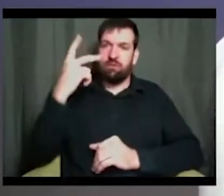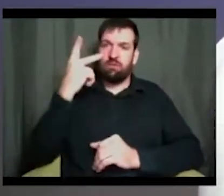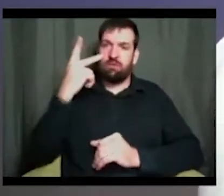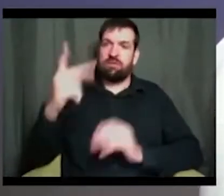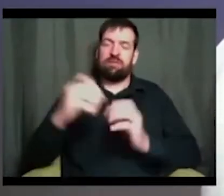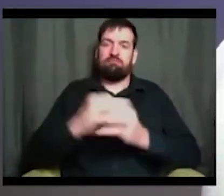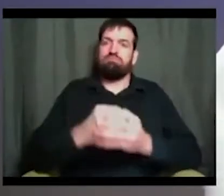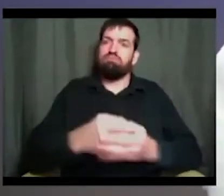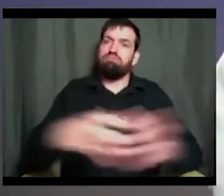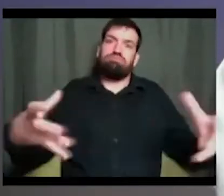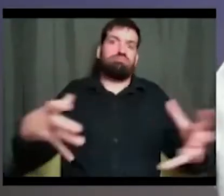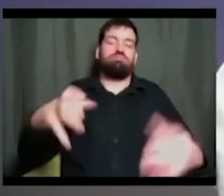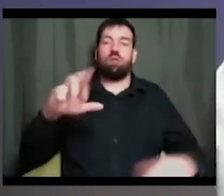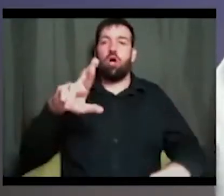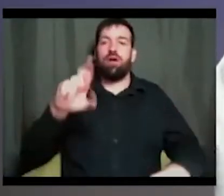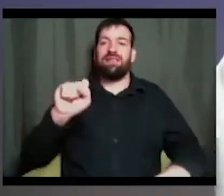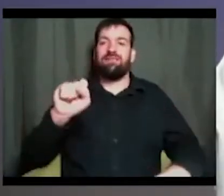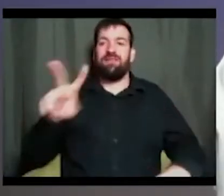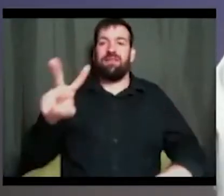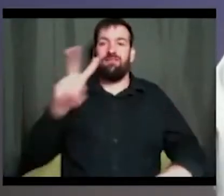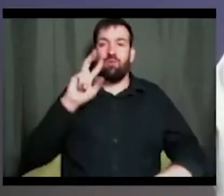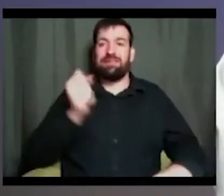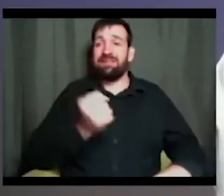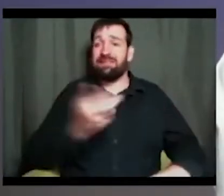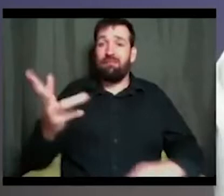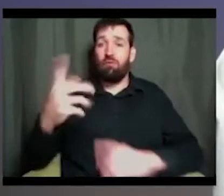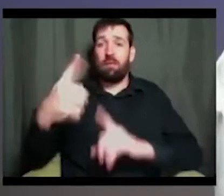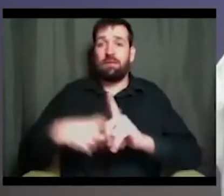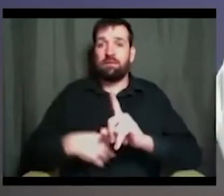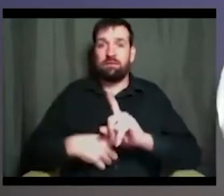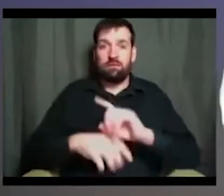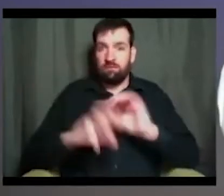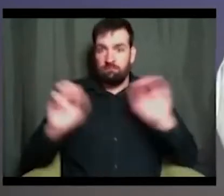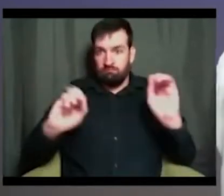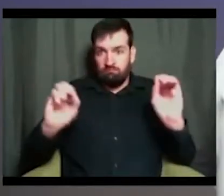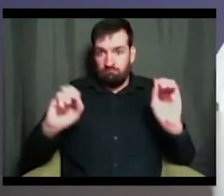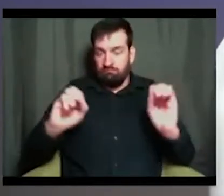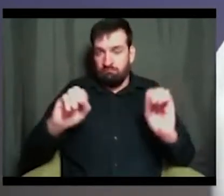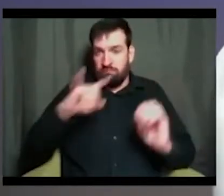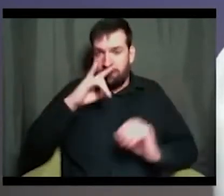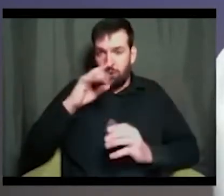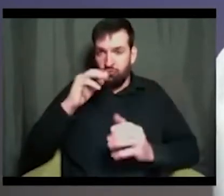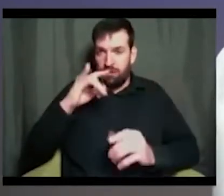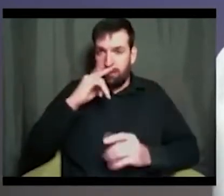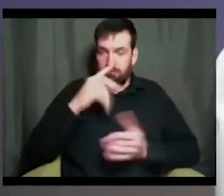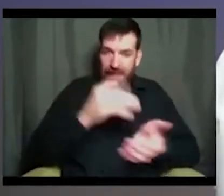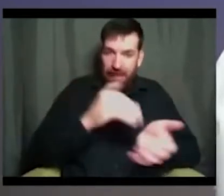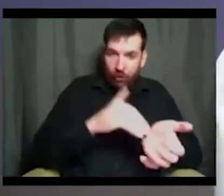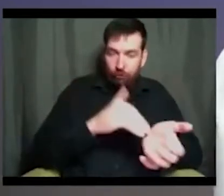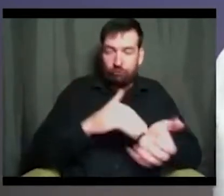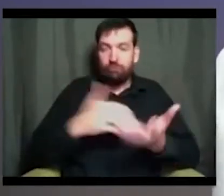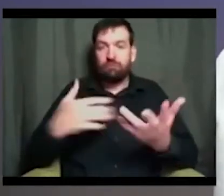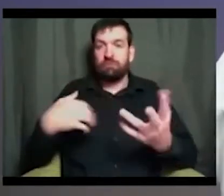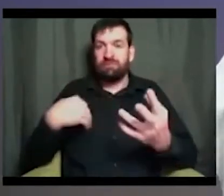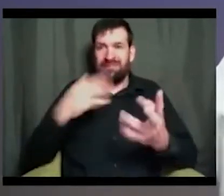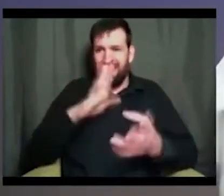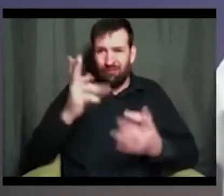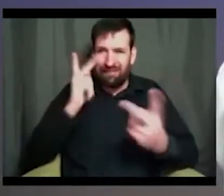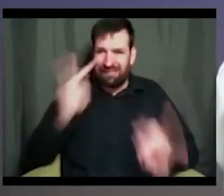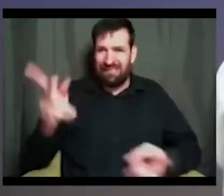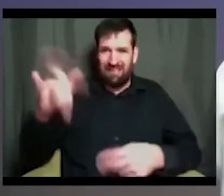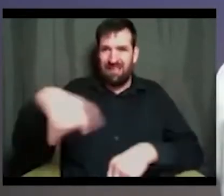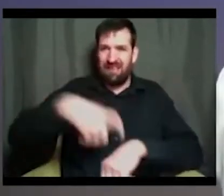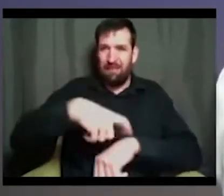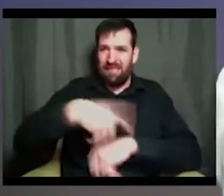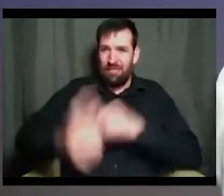for multiple months that really nobody in pediatric care, whether it's outpatient or inpatient, had really ever seen at that time of the year, ever.